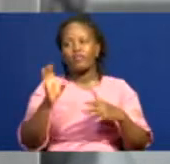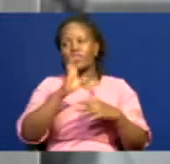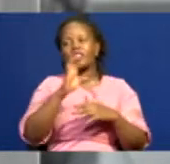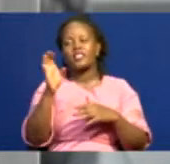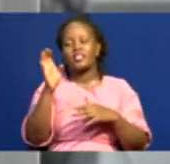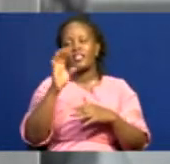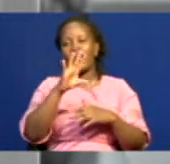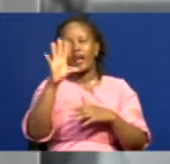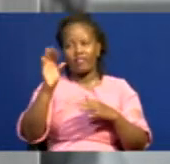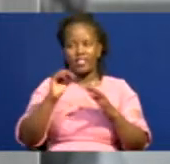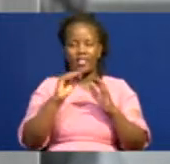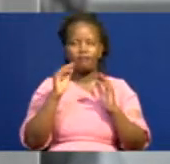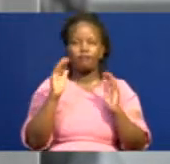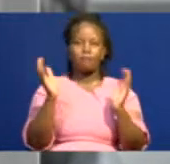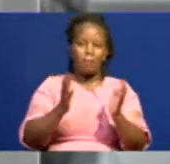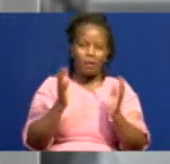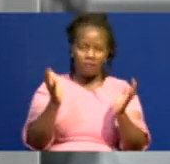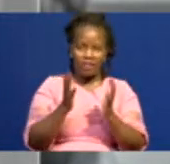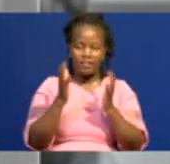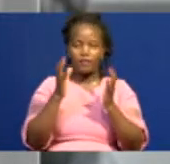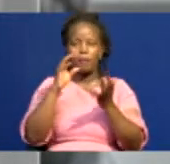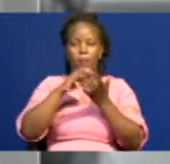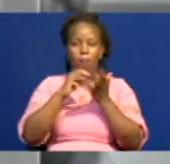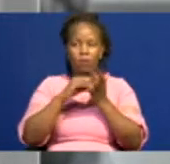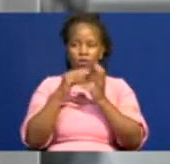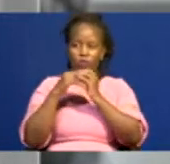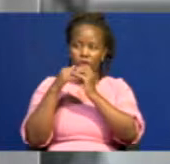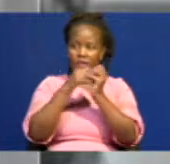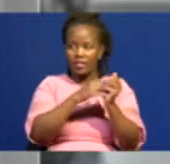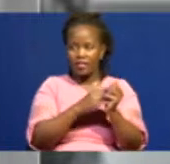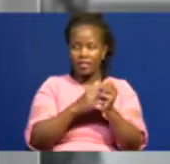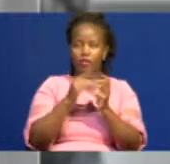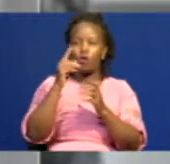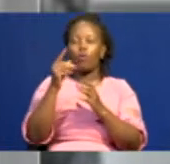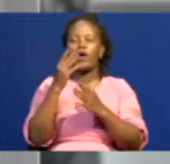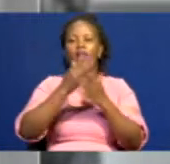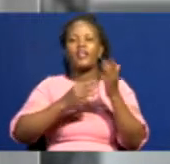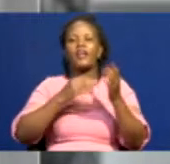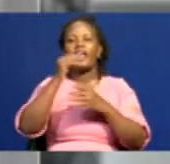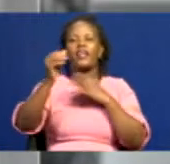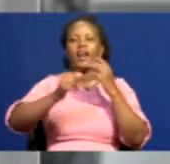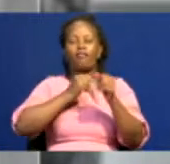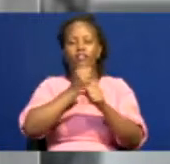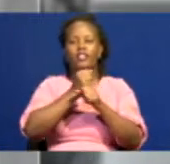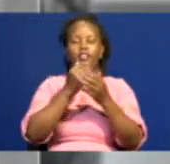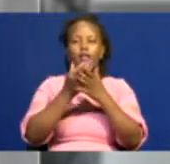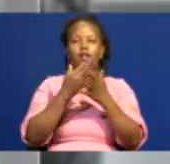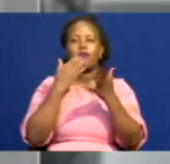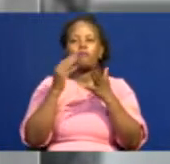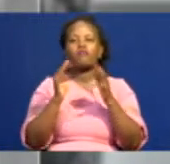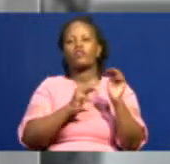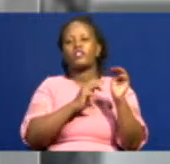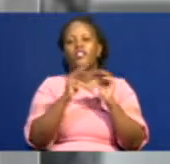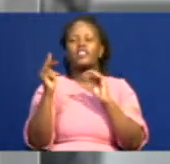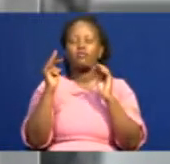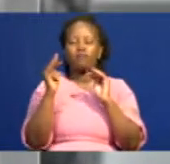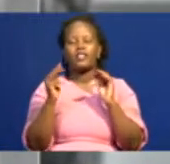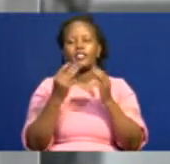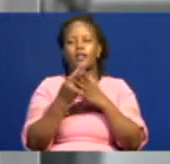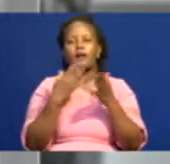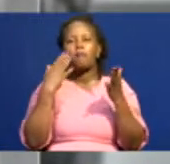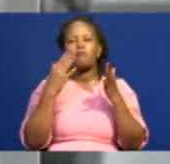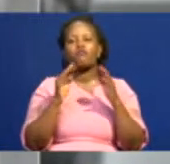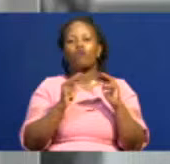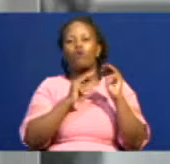held the position for 1.5 years before a transfer to the Ministry of Health, where he worked for 2 years before being moved to the Ministry